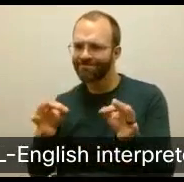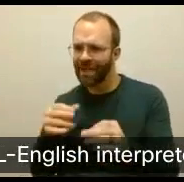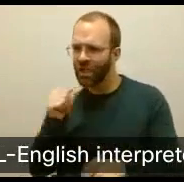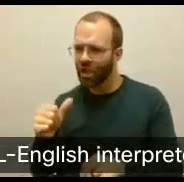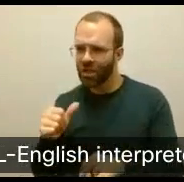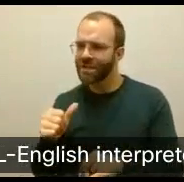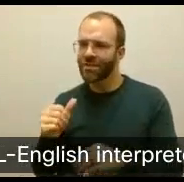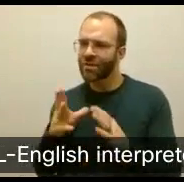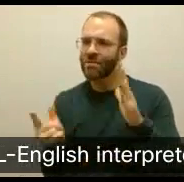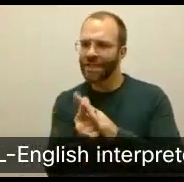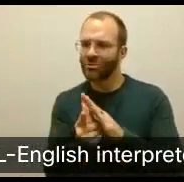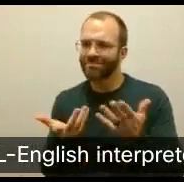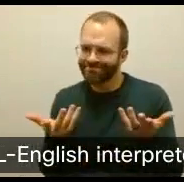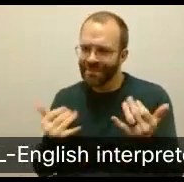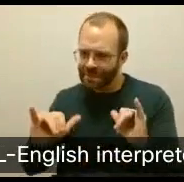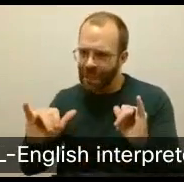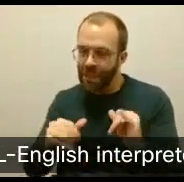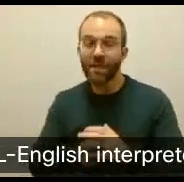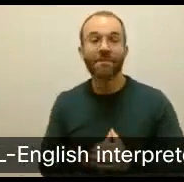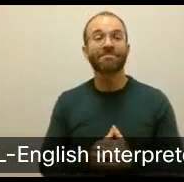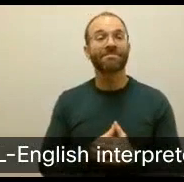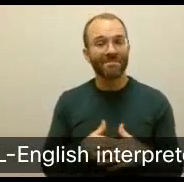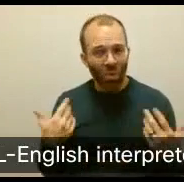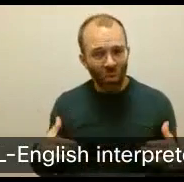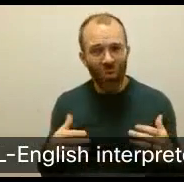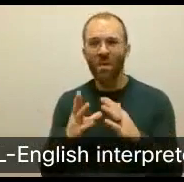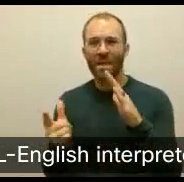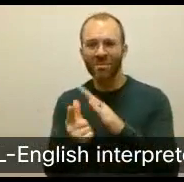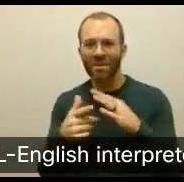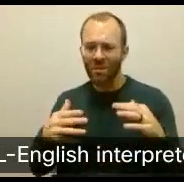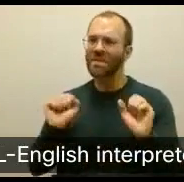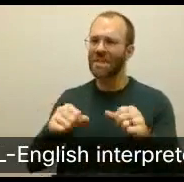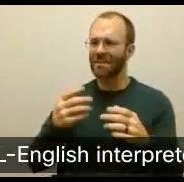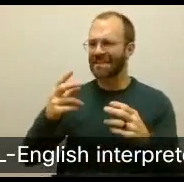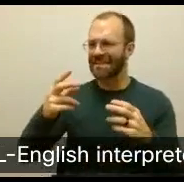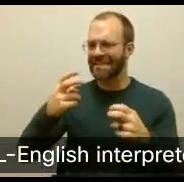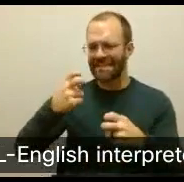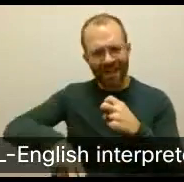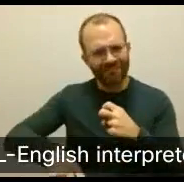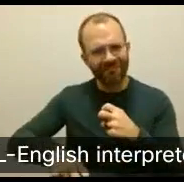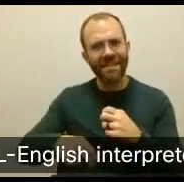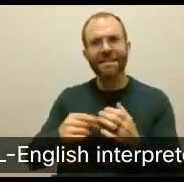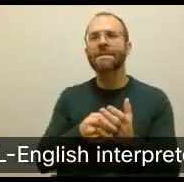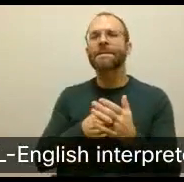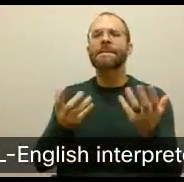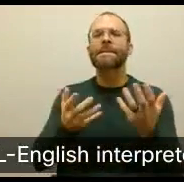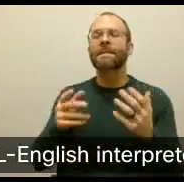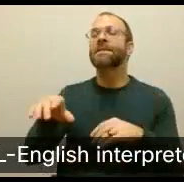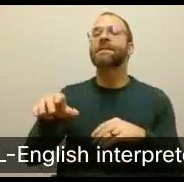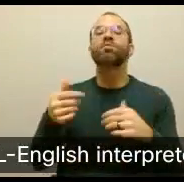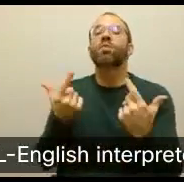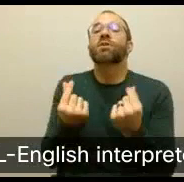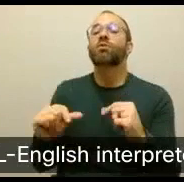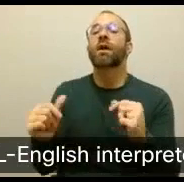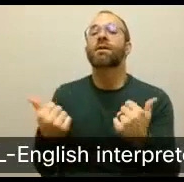plagiarized. Paraphrasing, well, can be challenging. So sometimes students rely on simply finding words